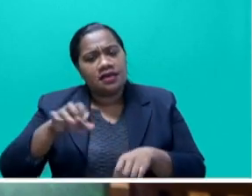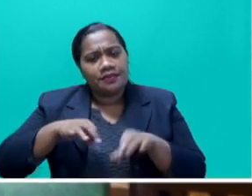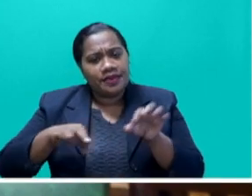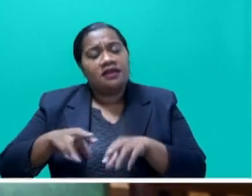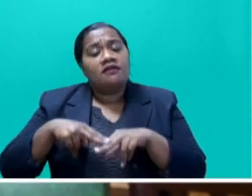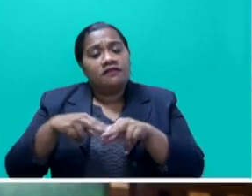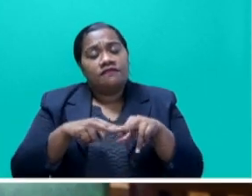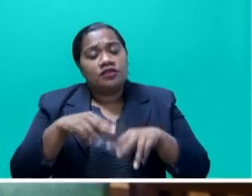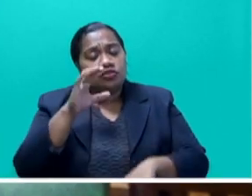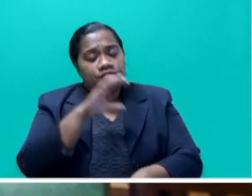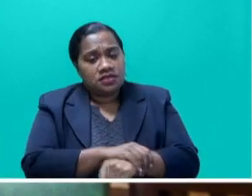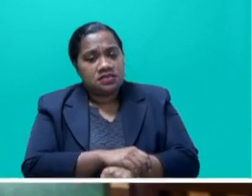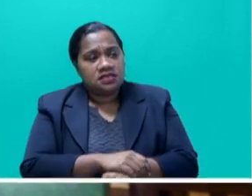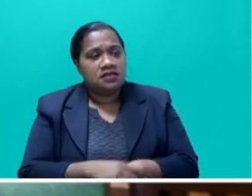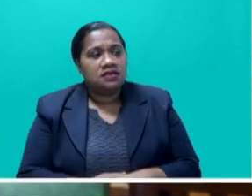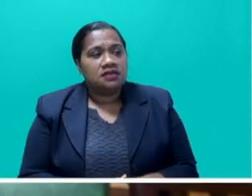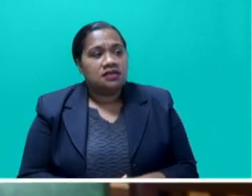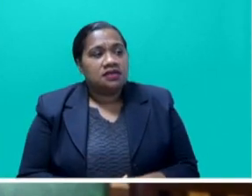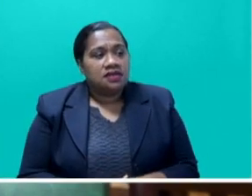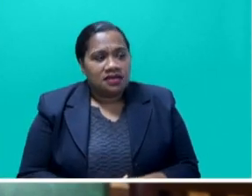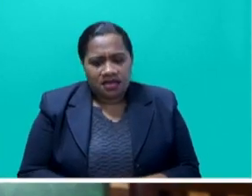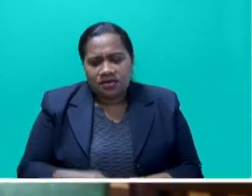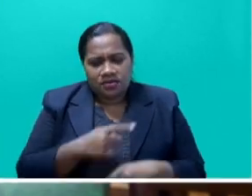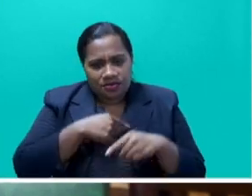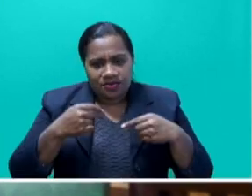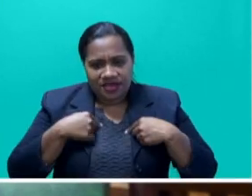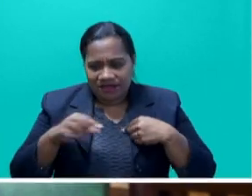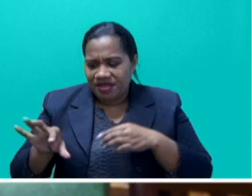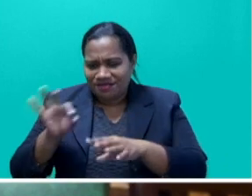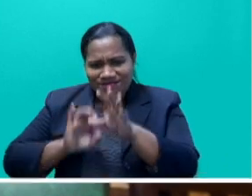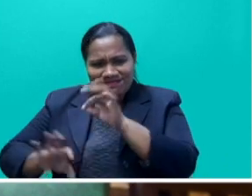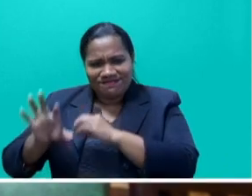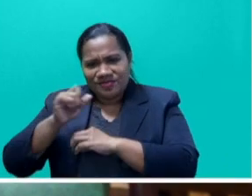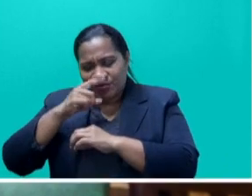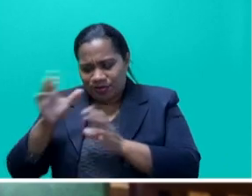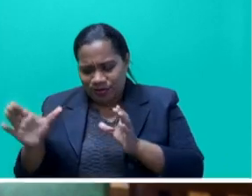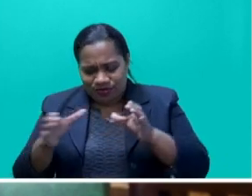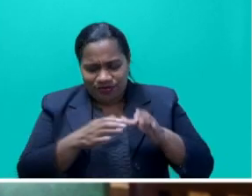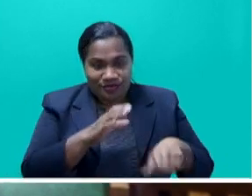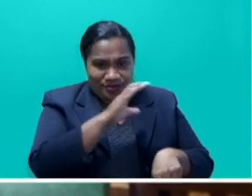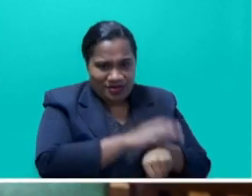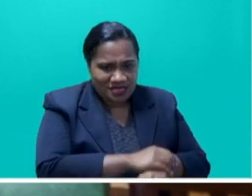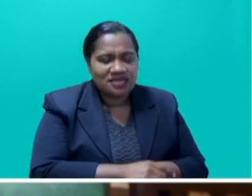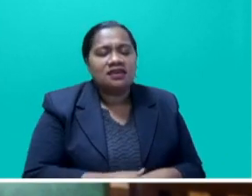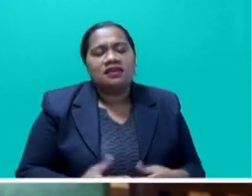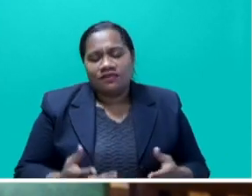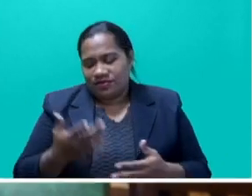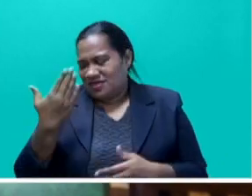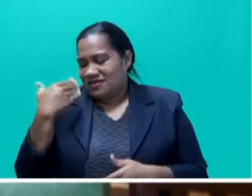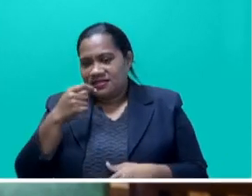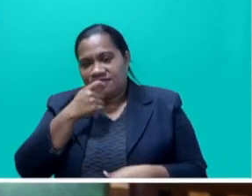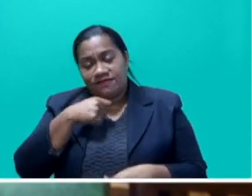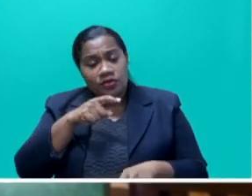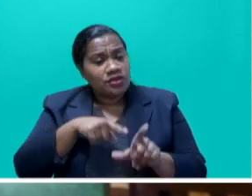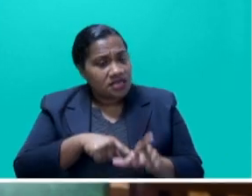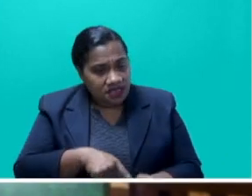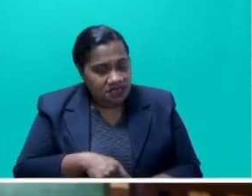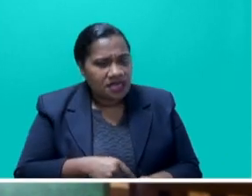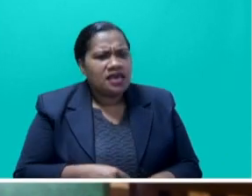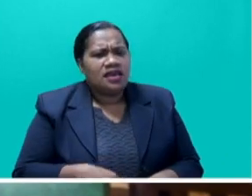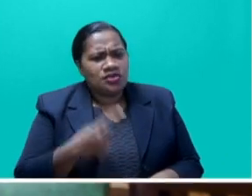the recruitment has been happening from the last few years, Mr. Speaker, sir, that will see the strength of the Fiji Police Force being